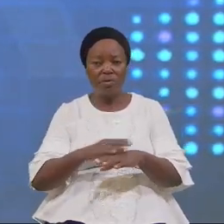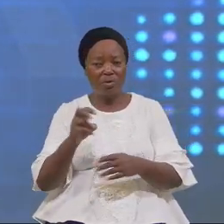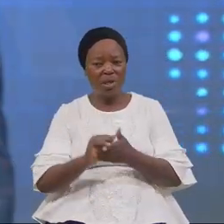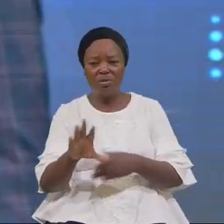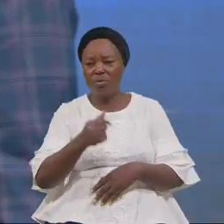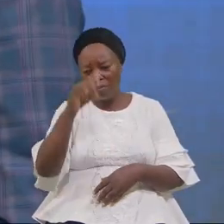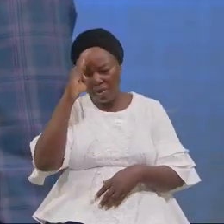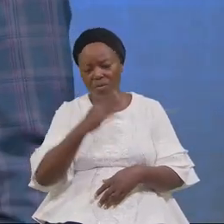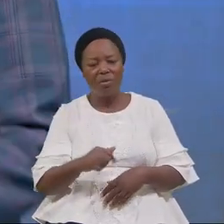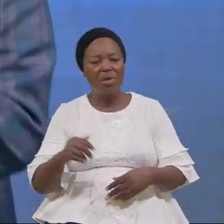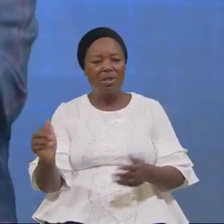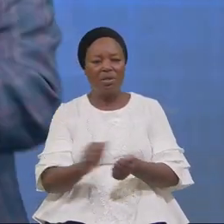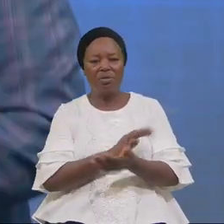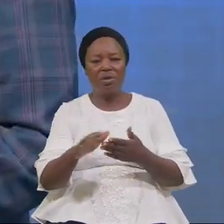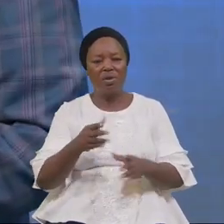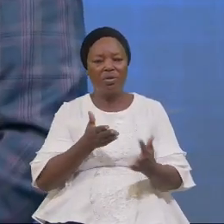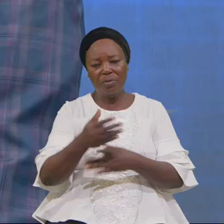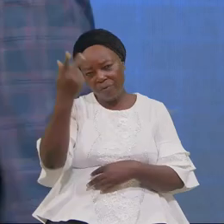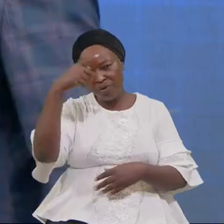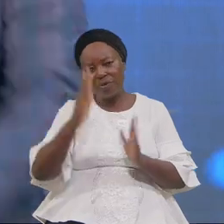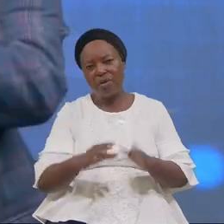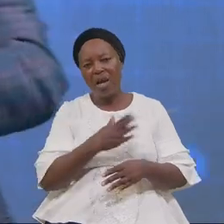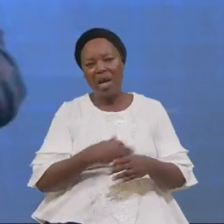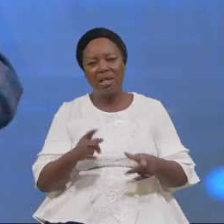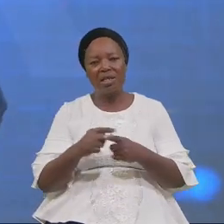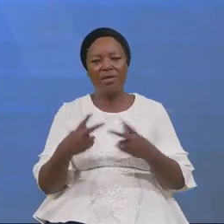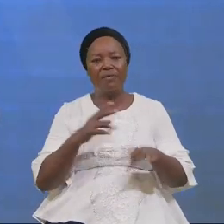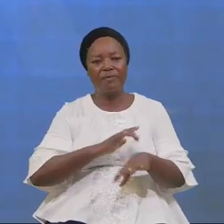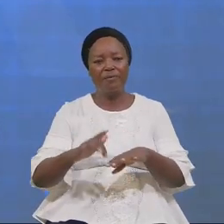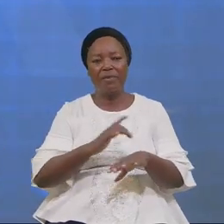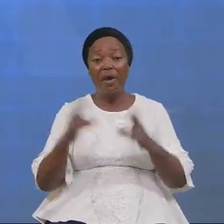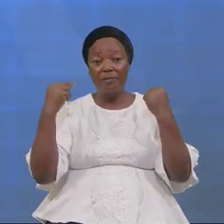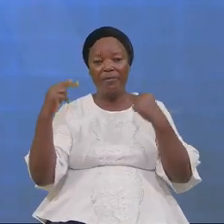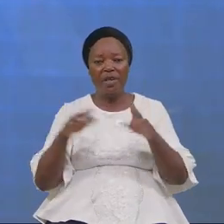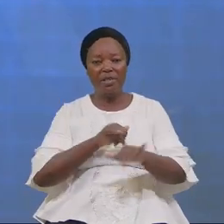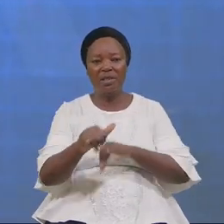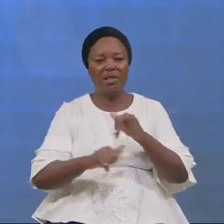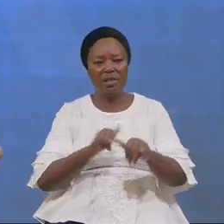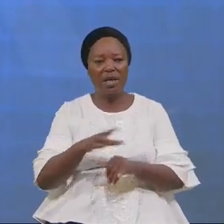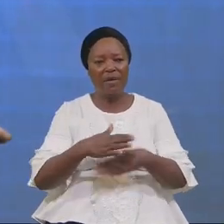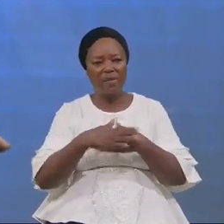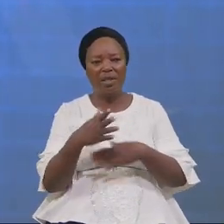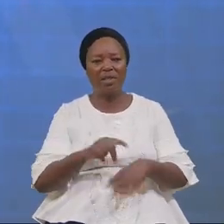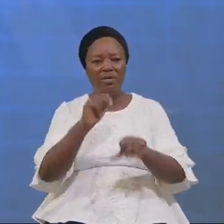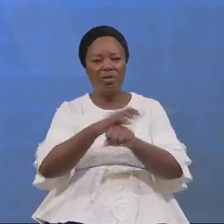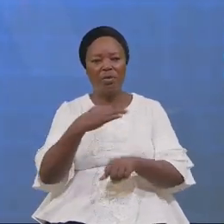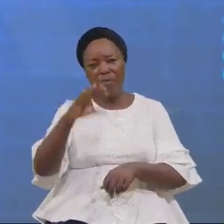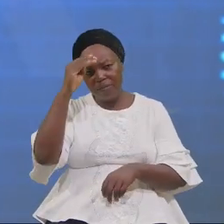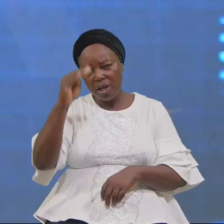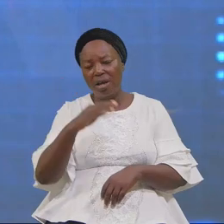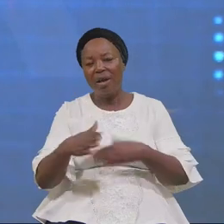through philosophy and vain deceit, after the tradition of men, after